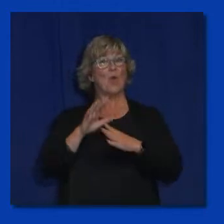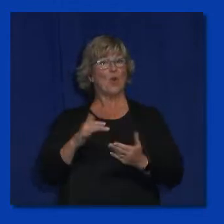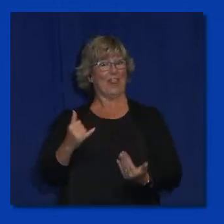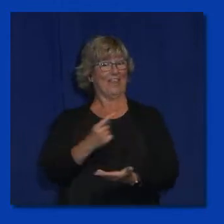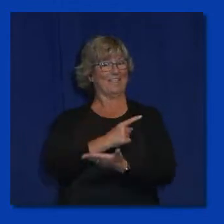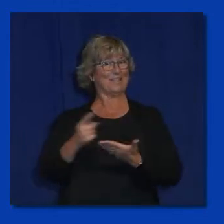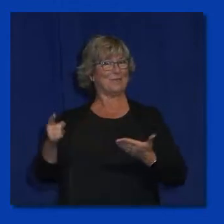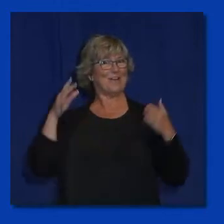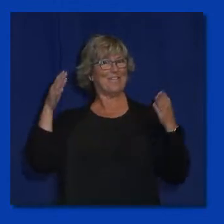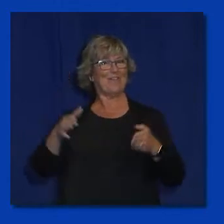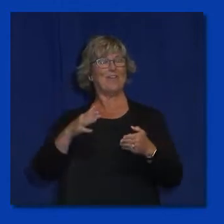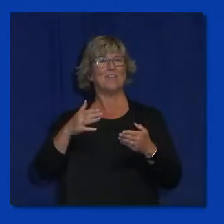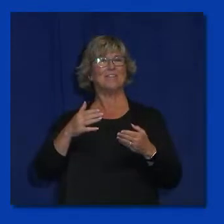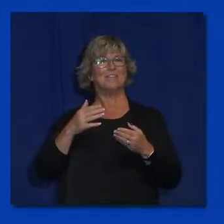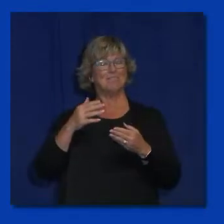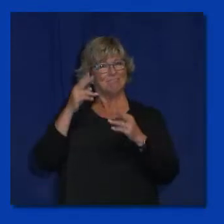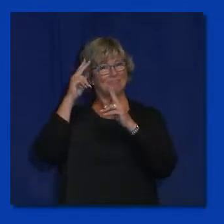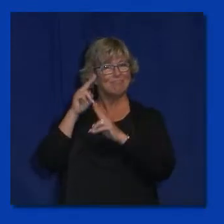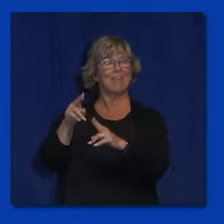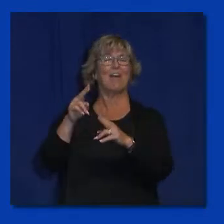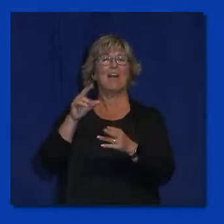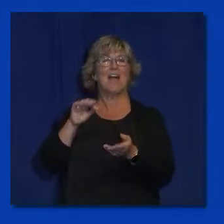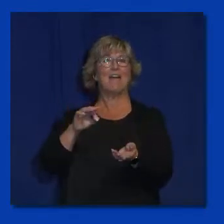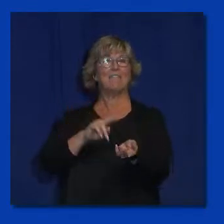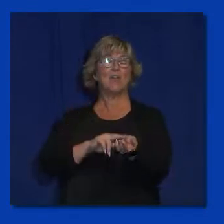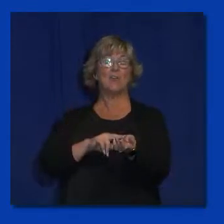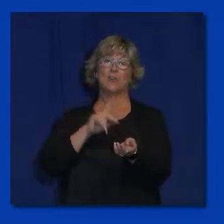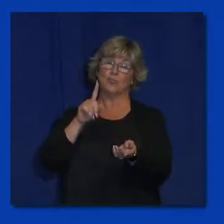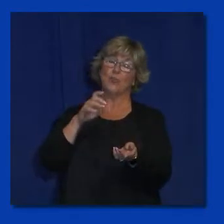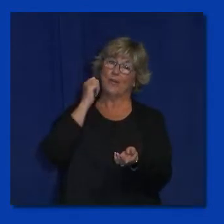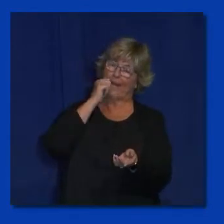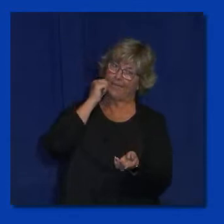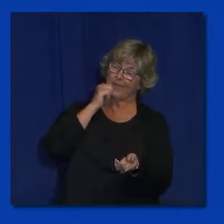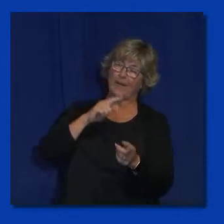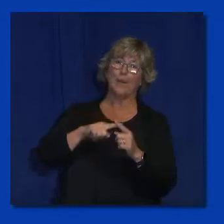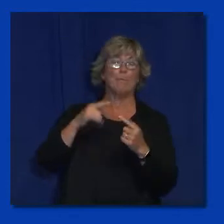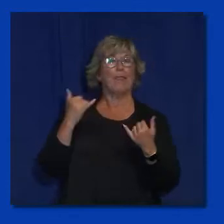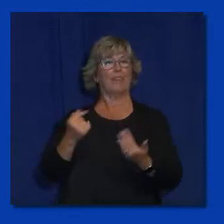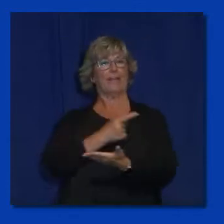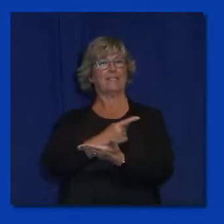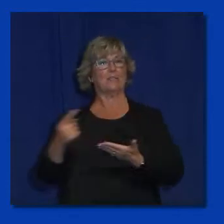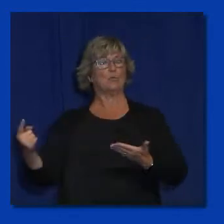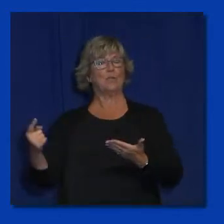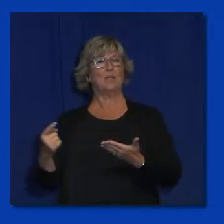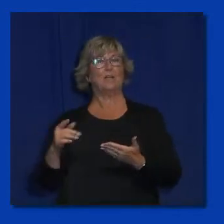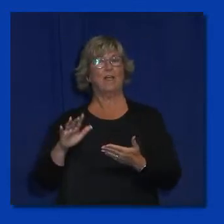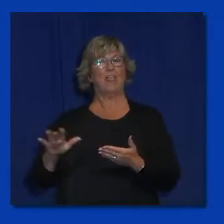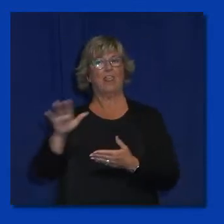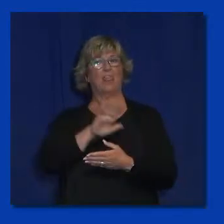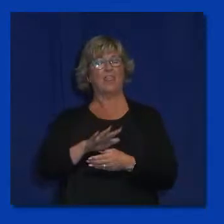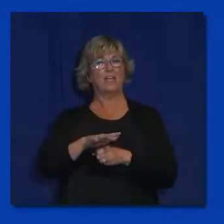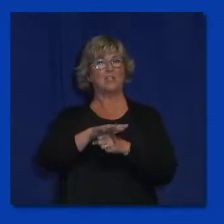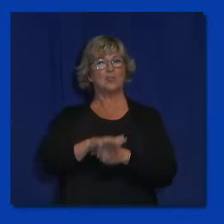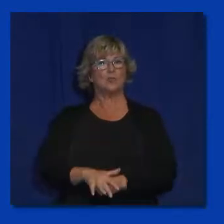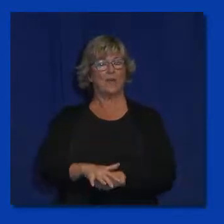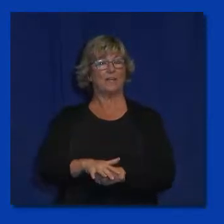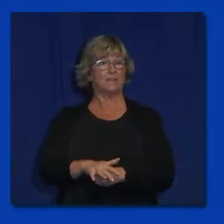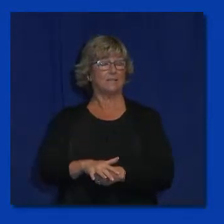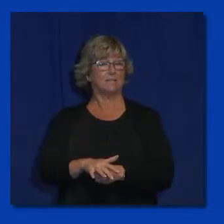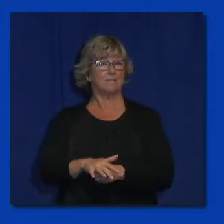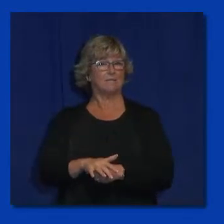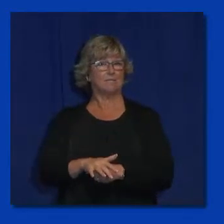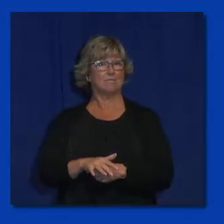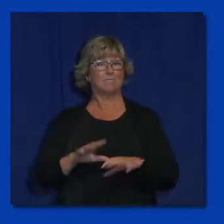and Nurses Week in America, should be every day, of the stress that's been placed on our healthcare